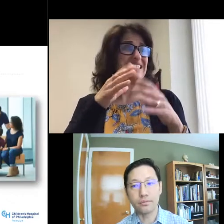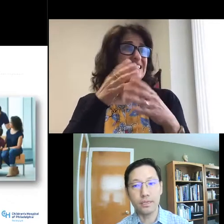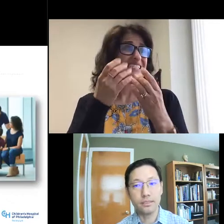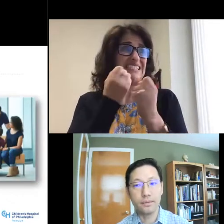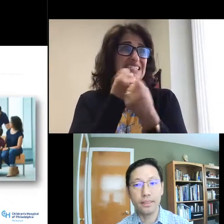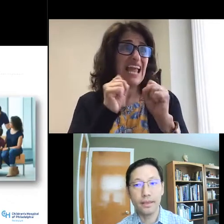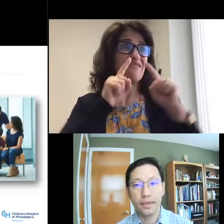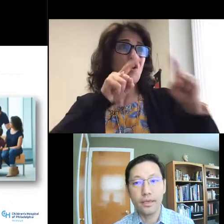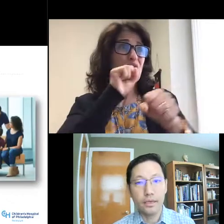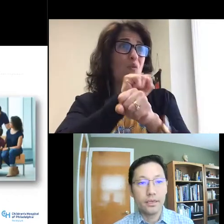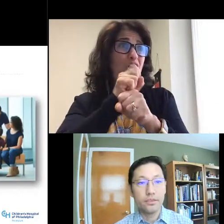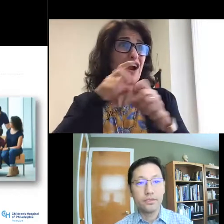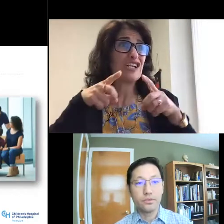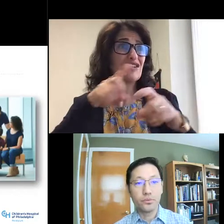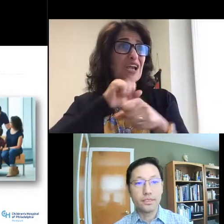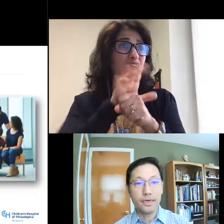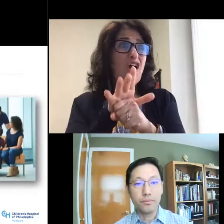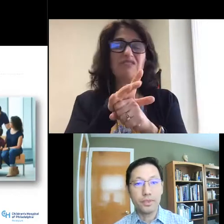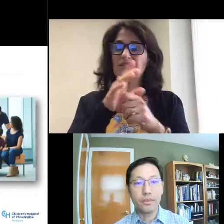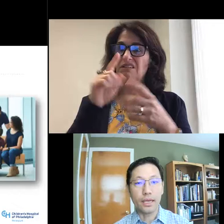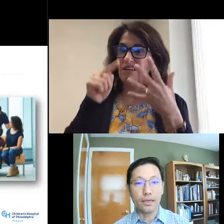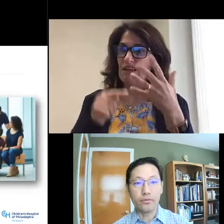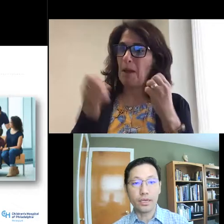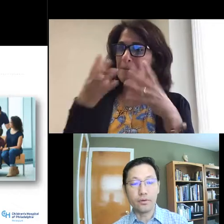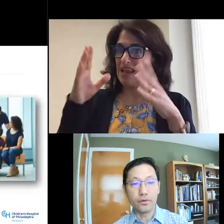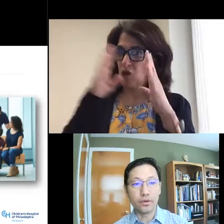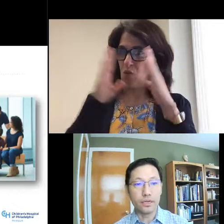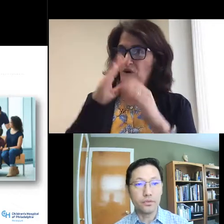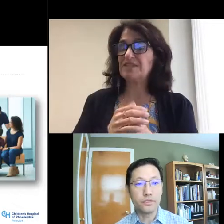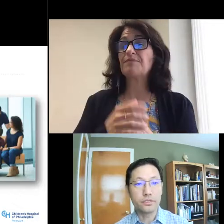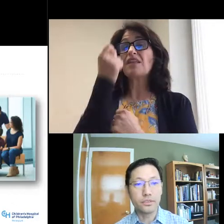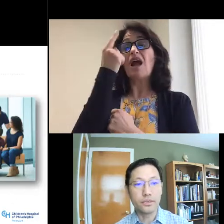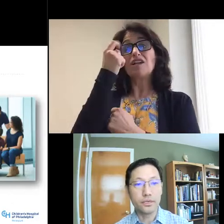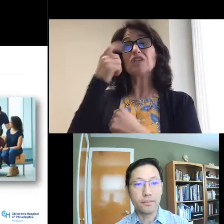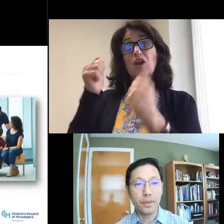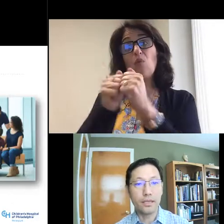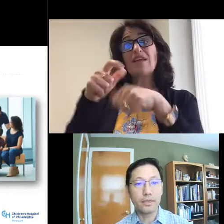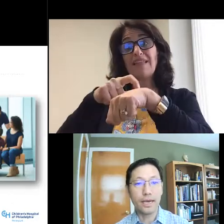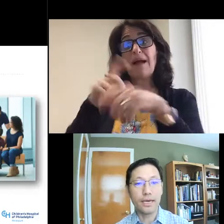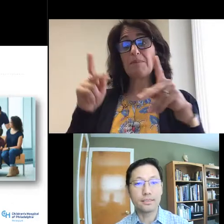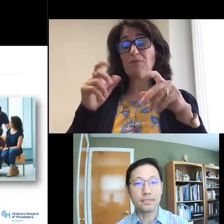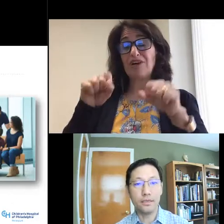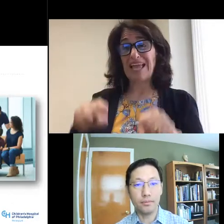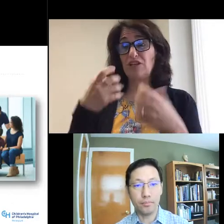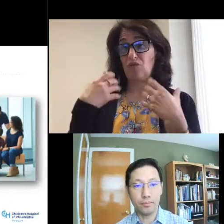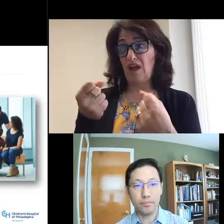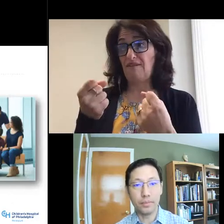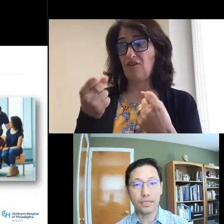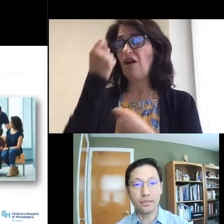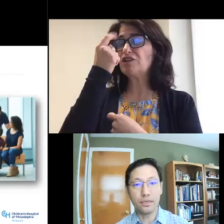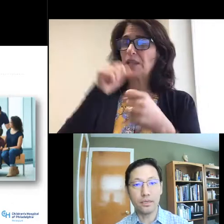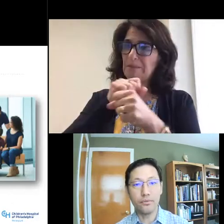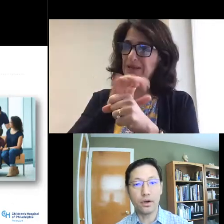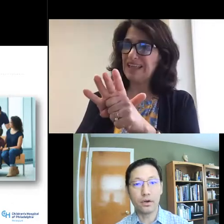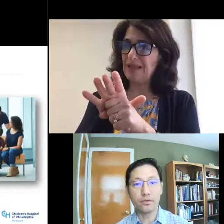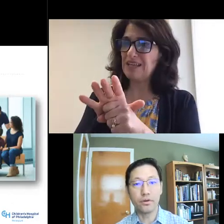Next slide, please. So with time, people can recover. In other words, the pandemic has made